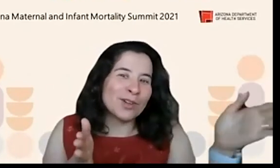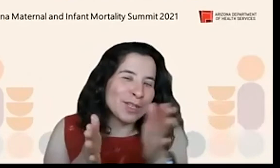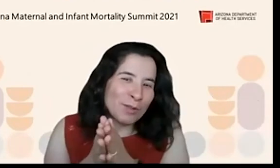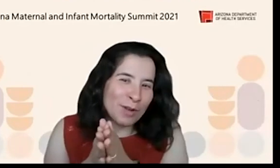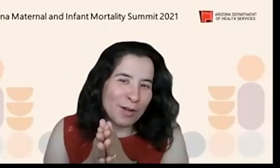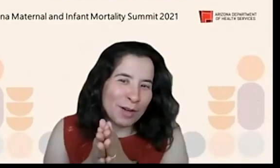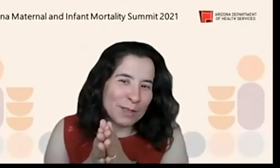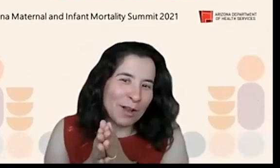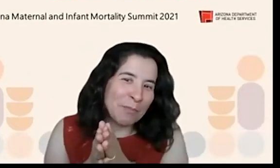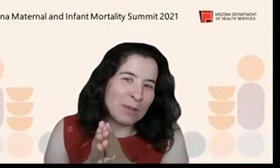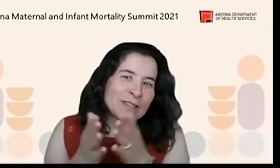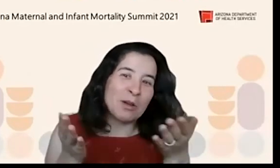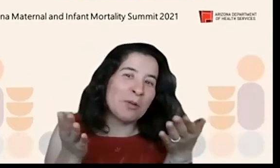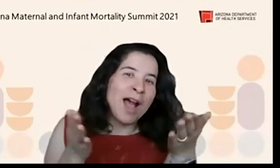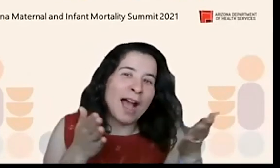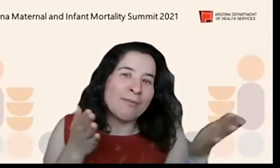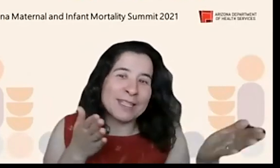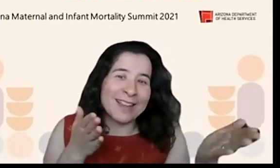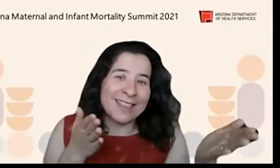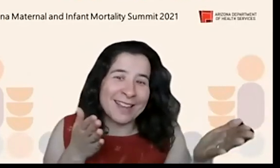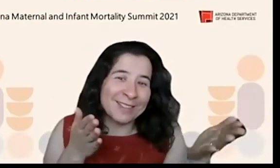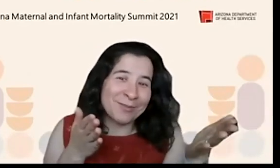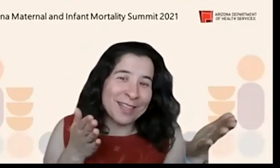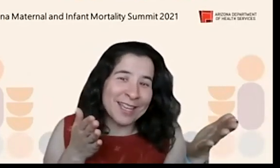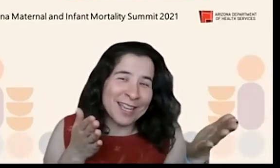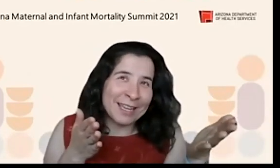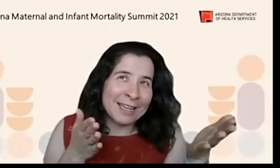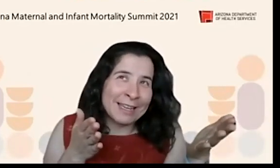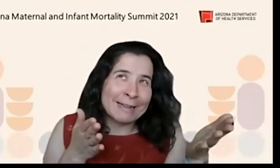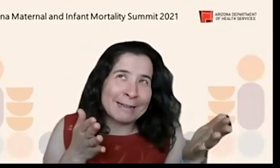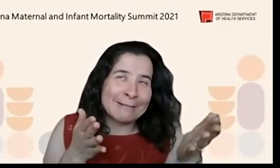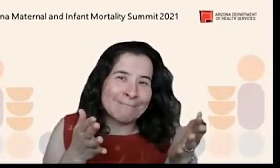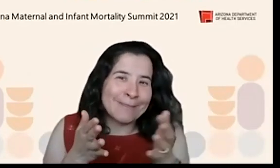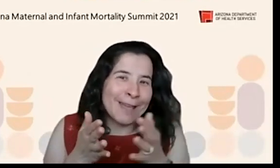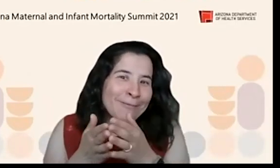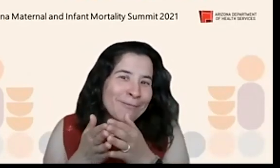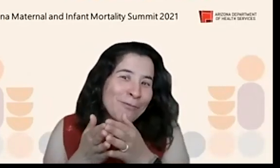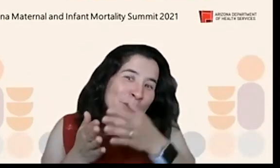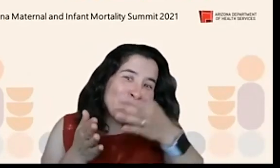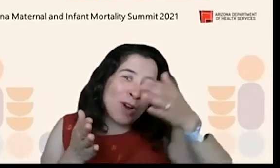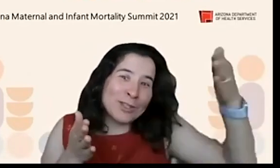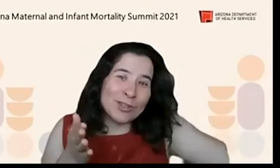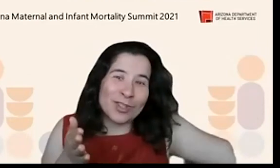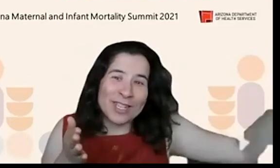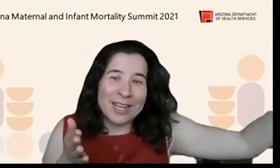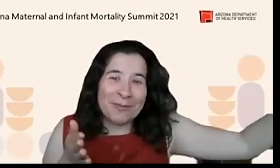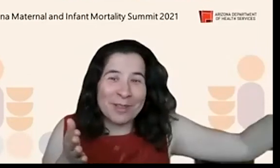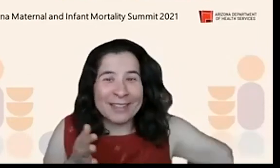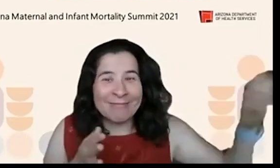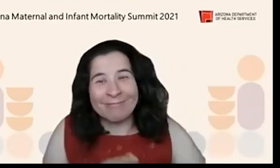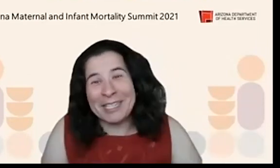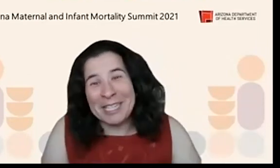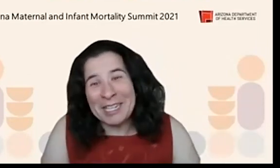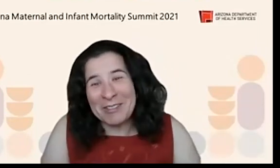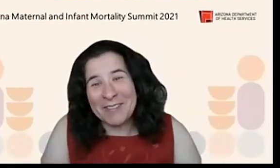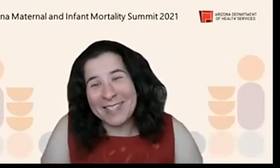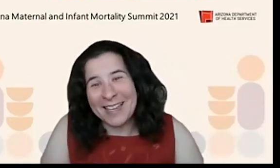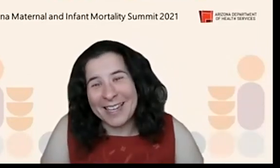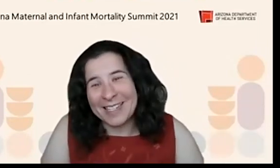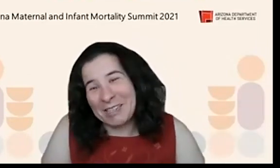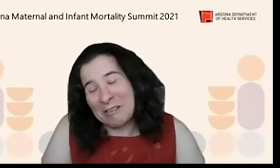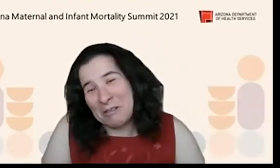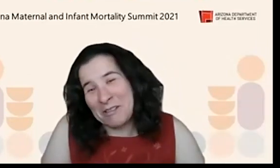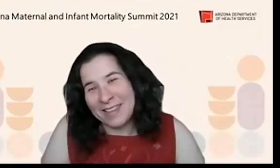previous years they would already be stopping. So I would say that it's really that fourth trimester just kind of really